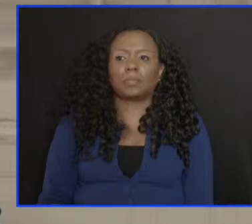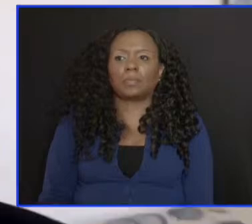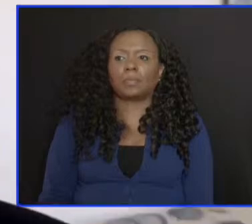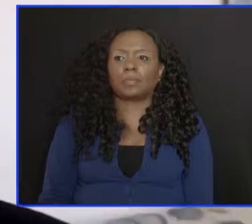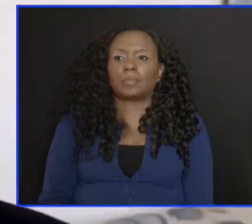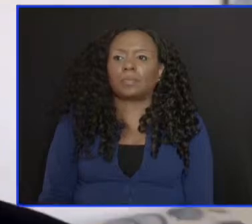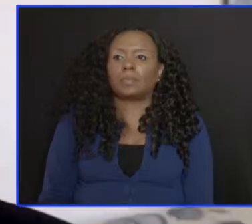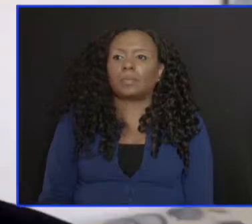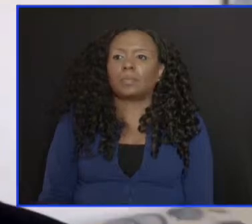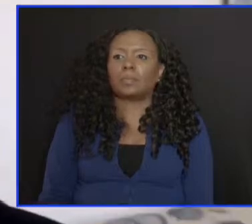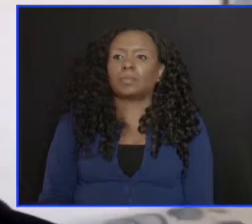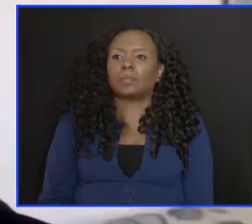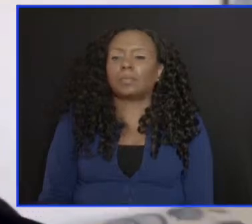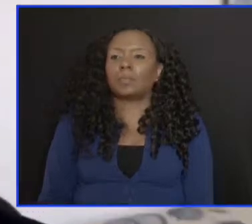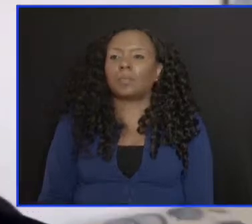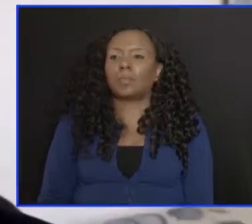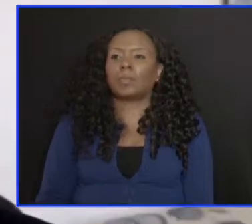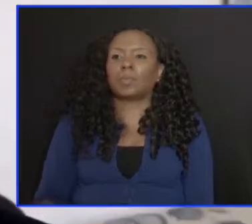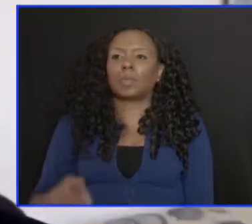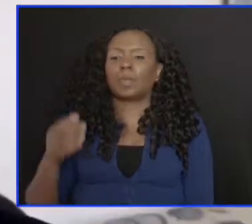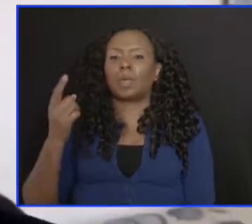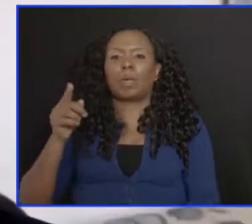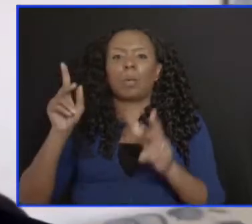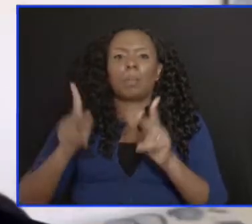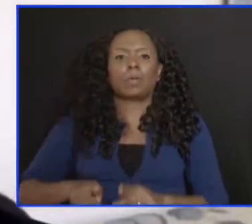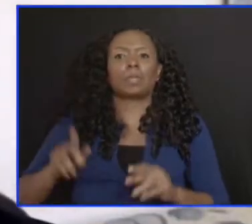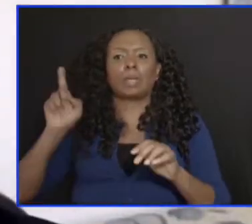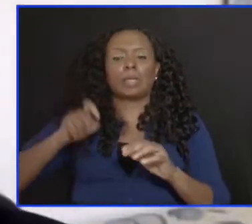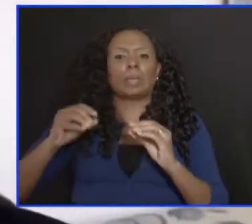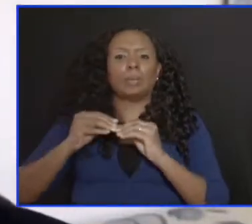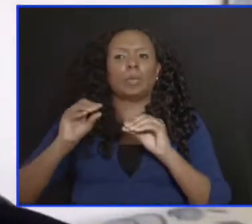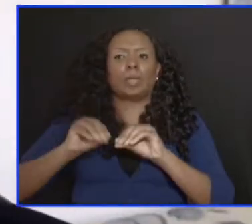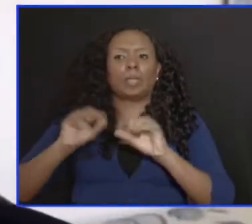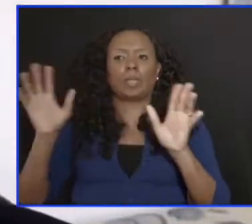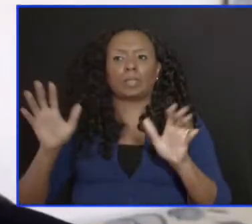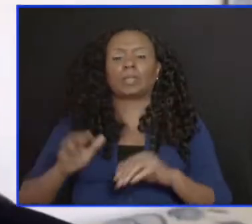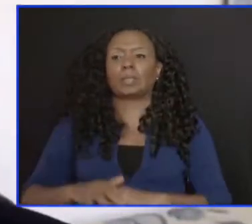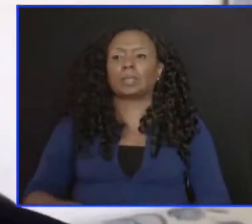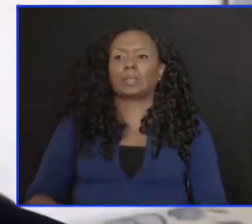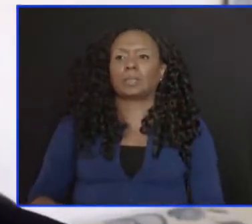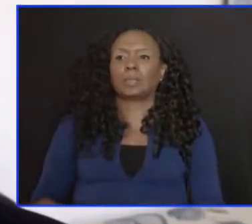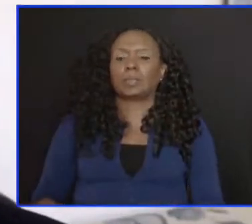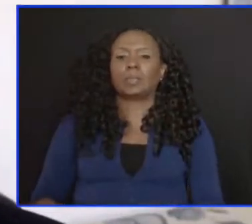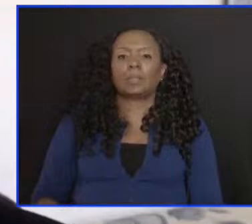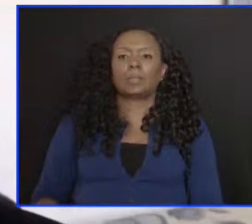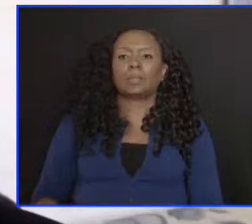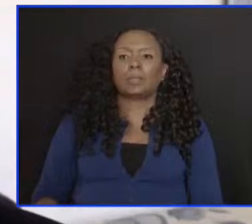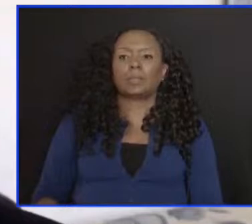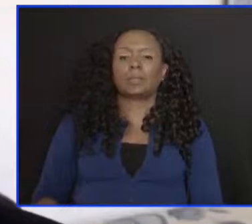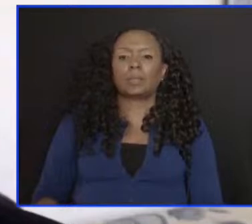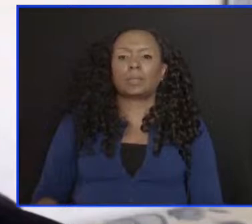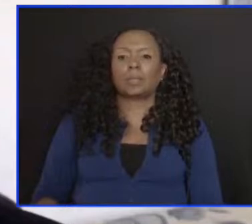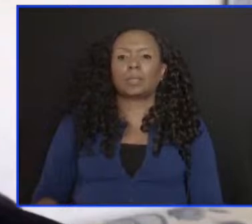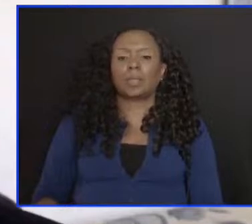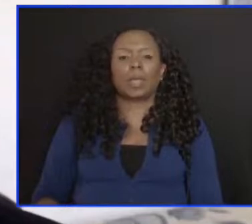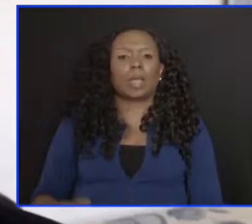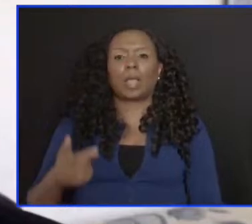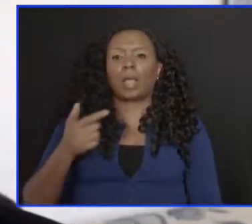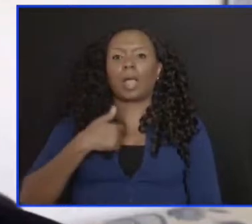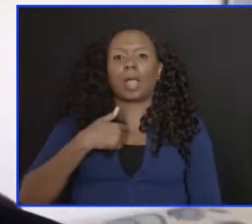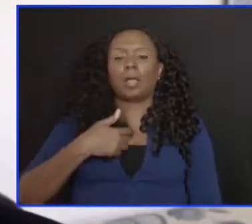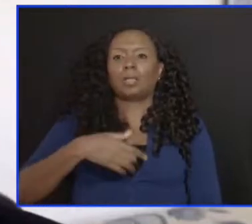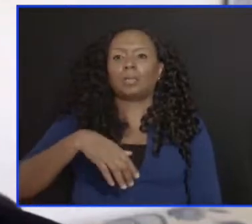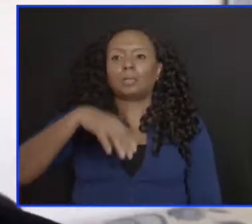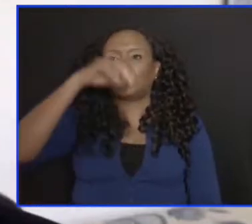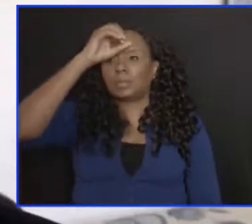this person may need a little bit of clarity from you, Dr. Best, because they're saying, I'm at a loss for Dr. Best's answer, because if they're